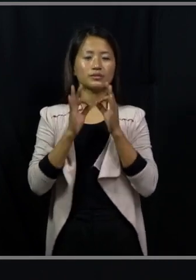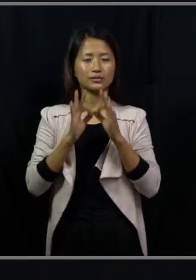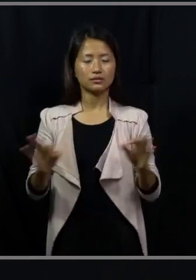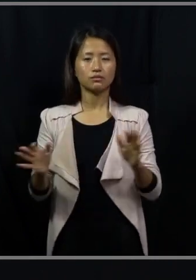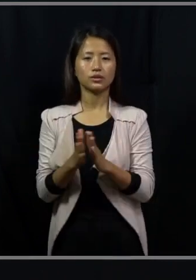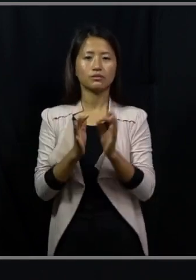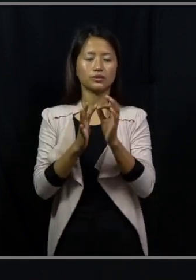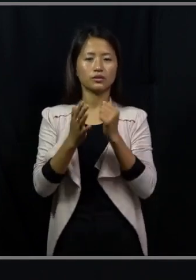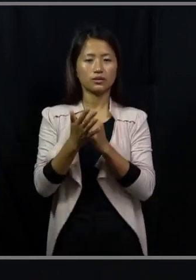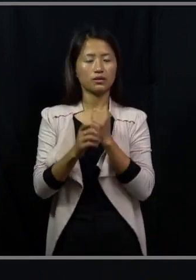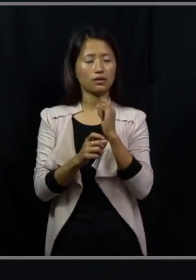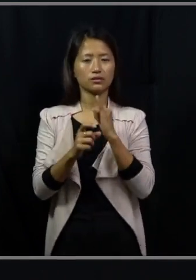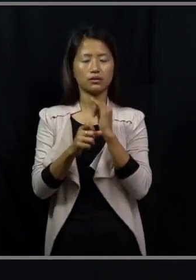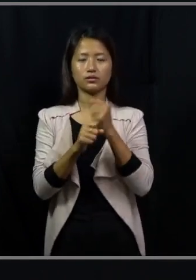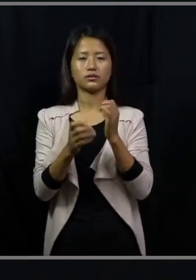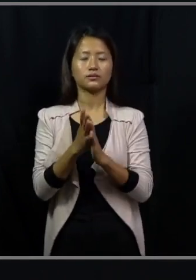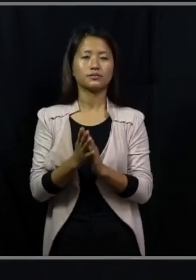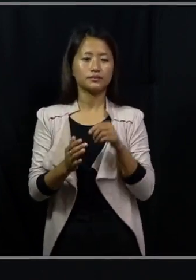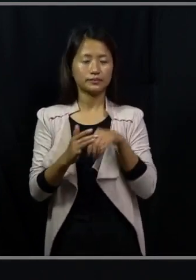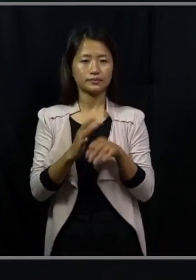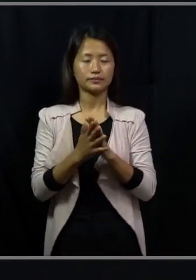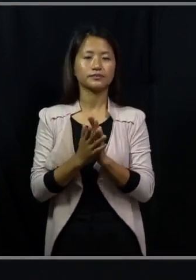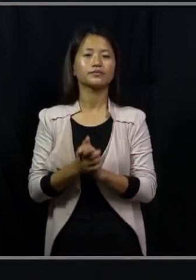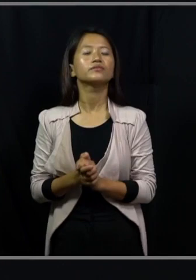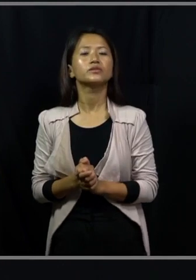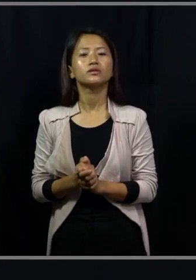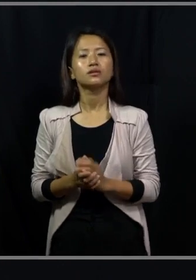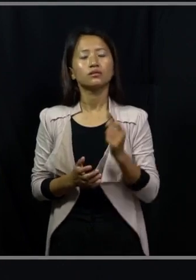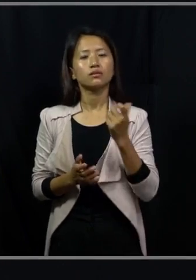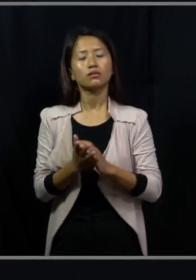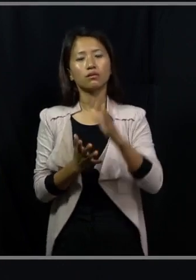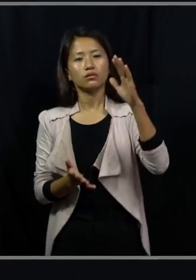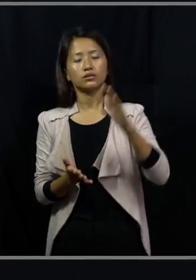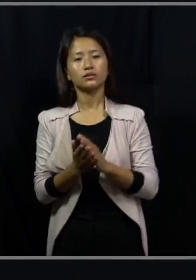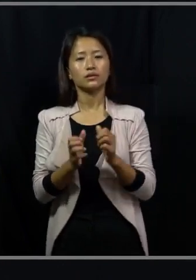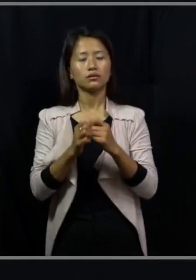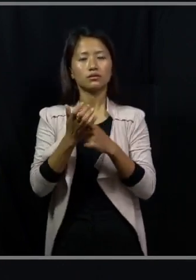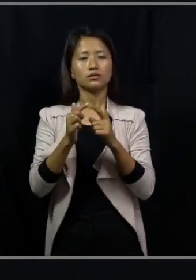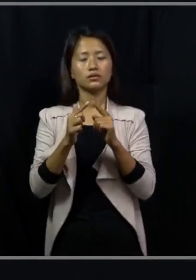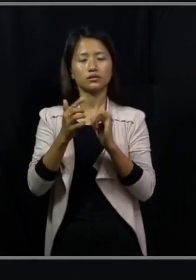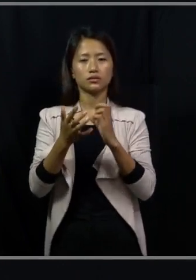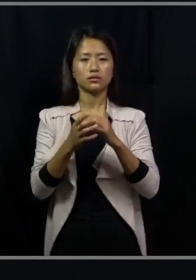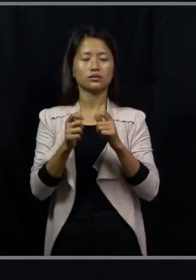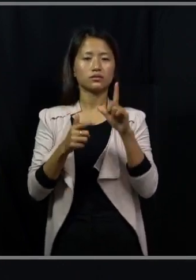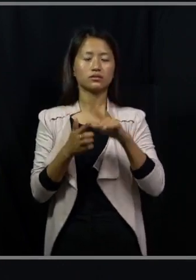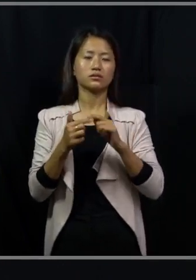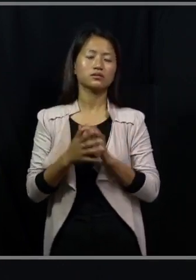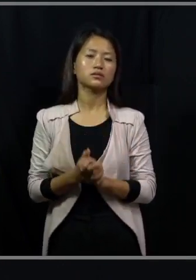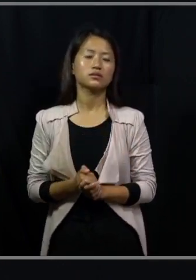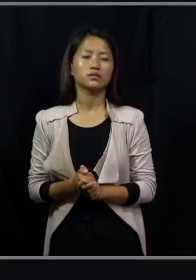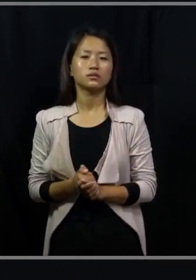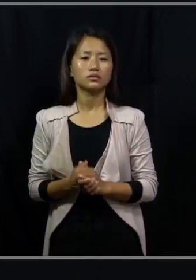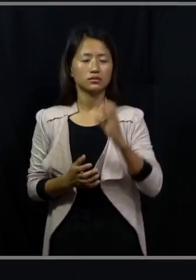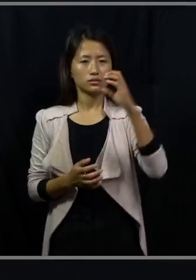simple pit, whereas the rich people, they were buried with costly articles. Now we will discuss